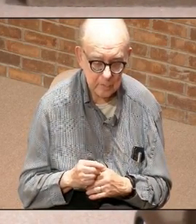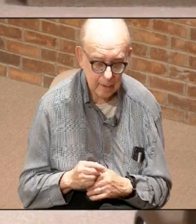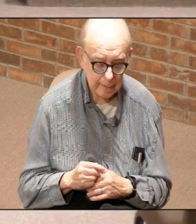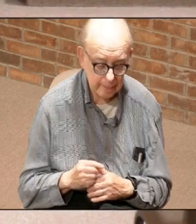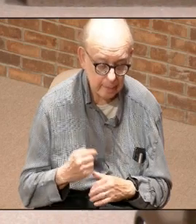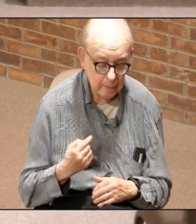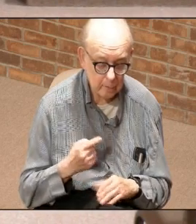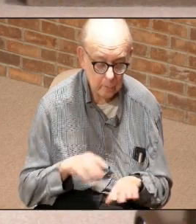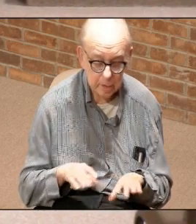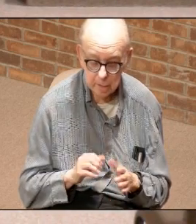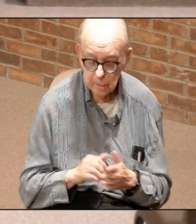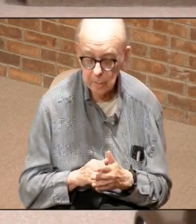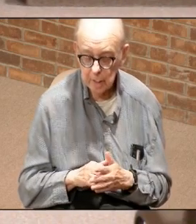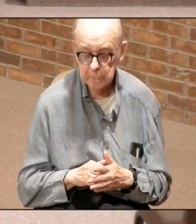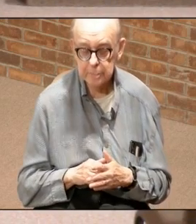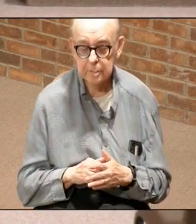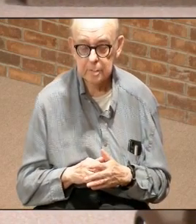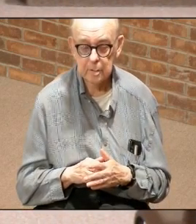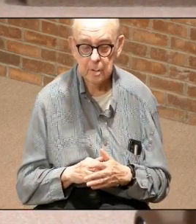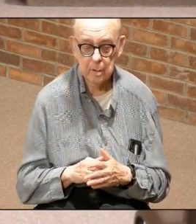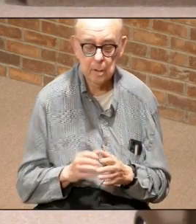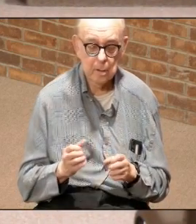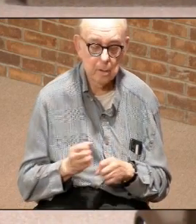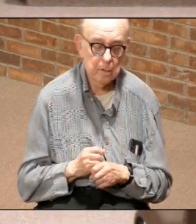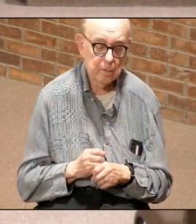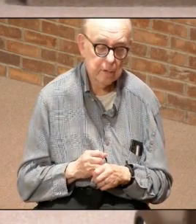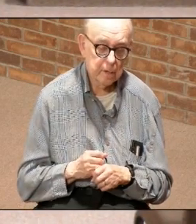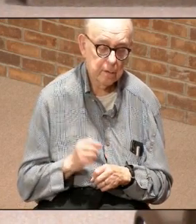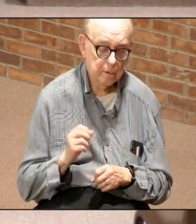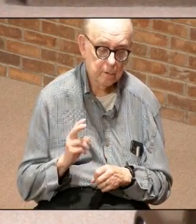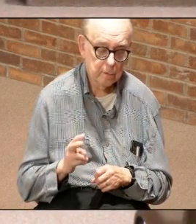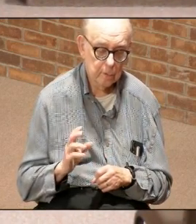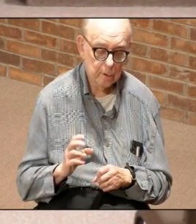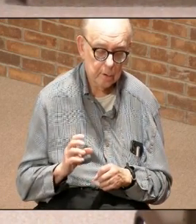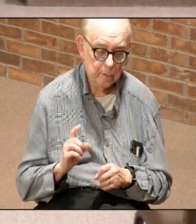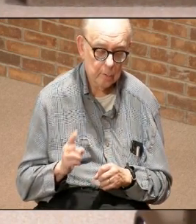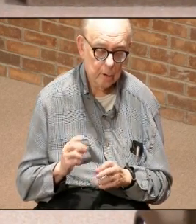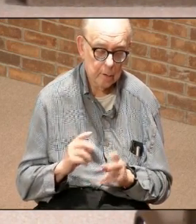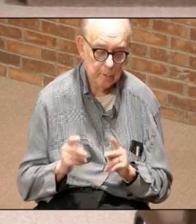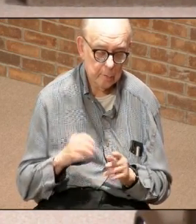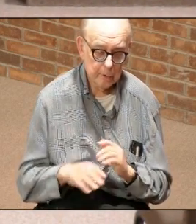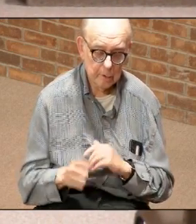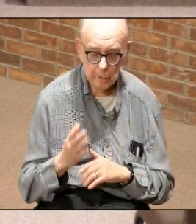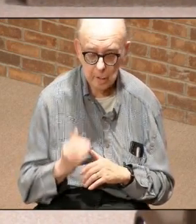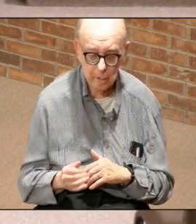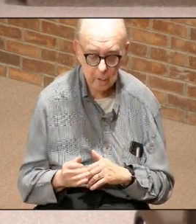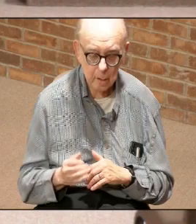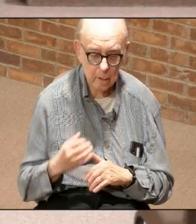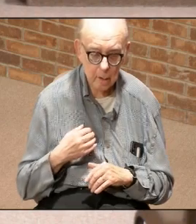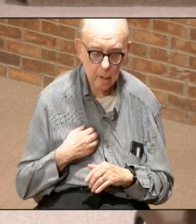We can do that. And we can get 201 people in here because